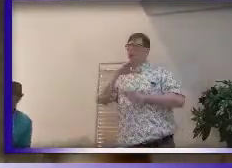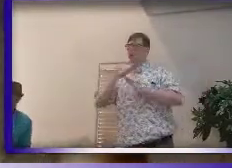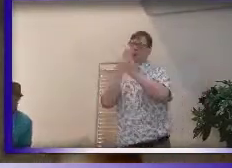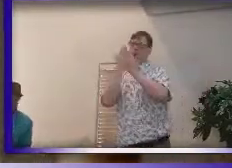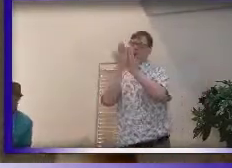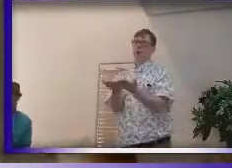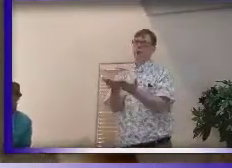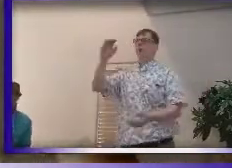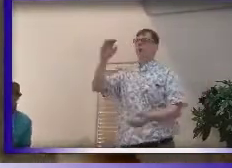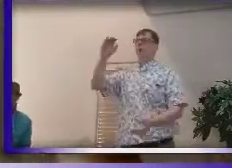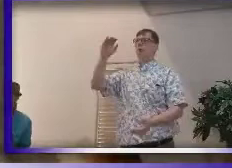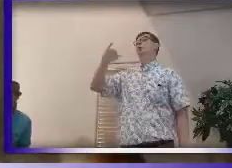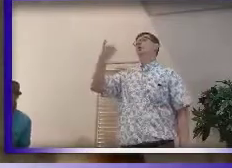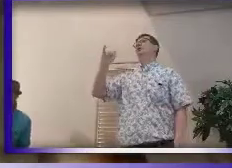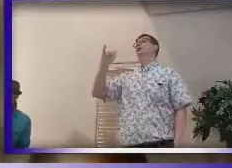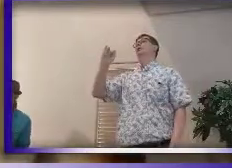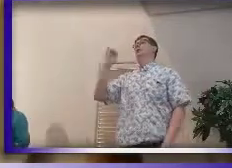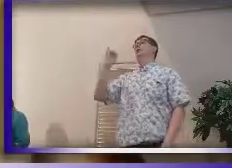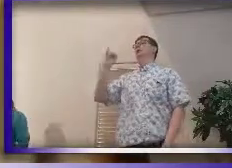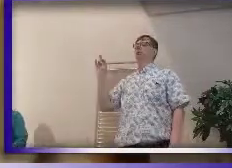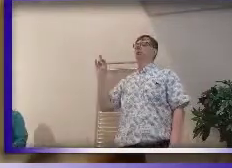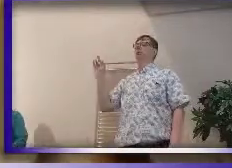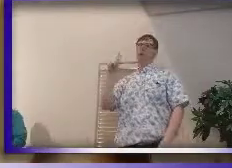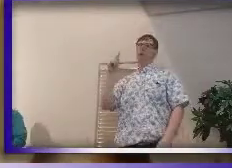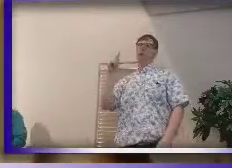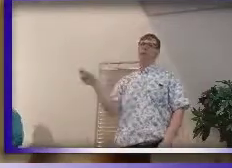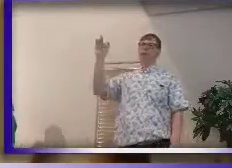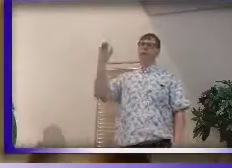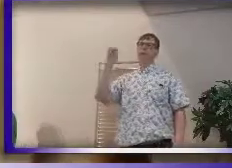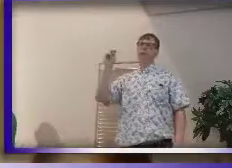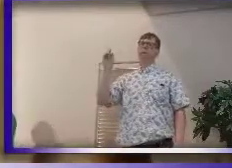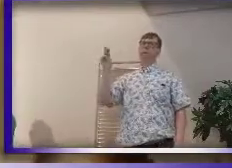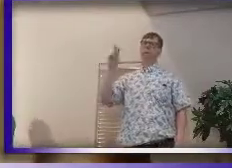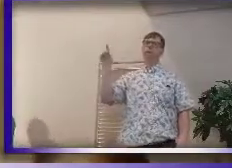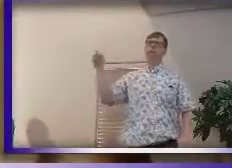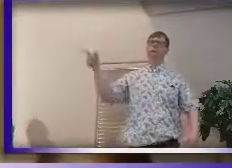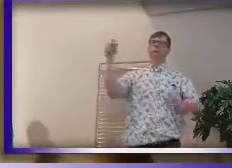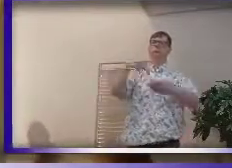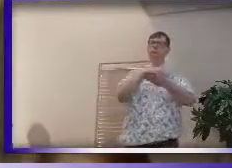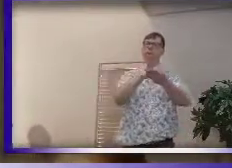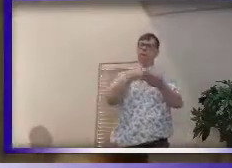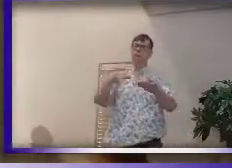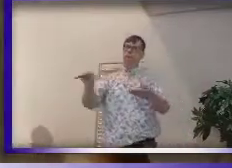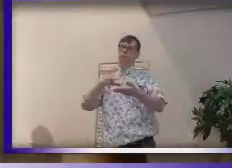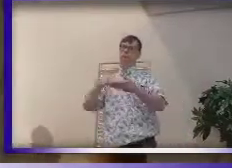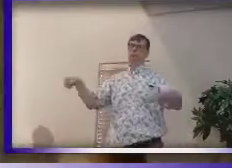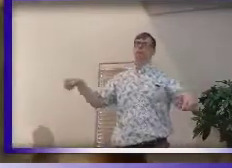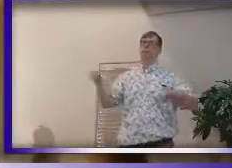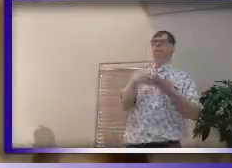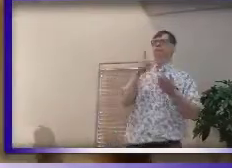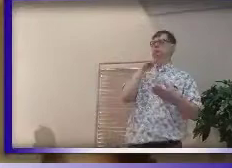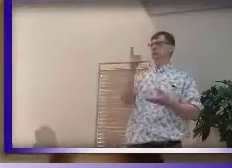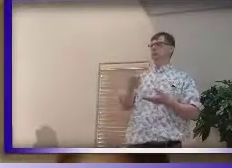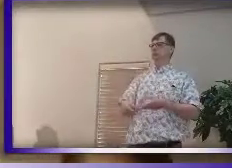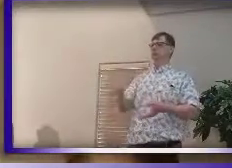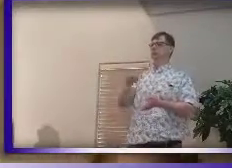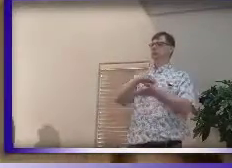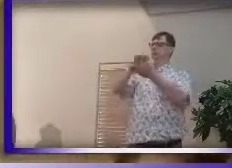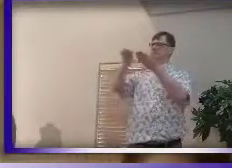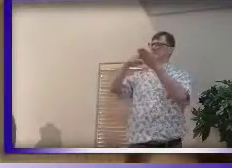doing it, and Clay will read them to us, and we'll just give him the mic so that that makes it onto the recording as